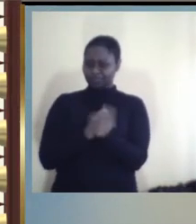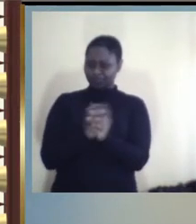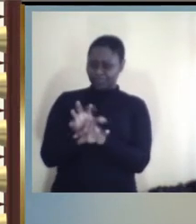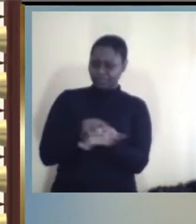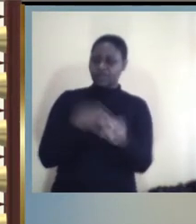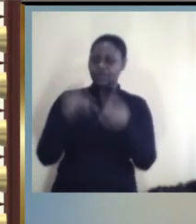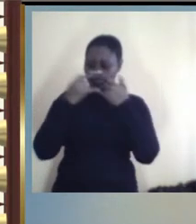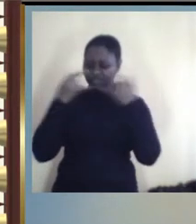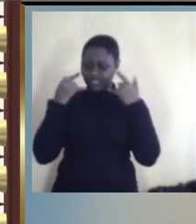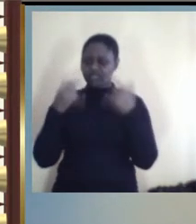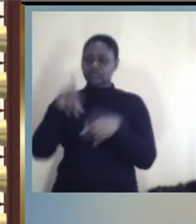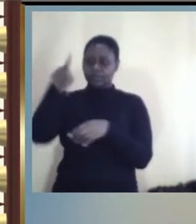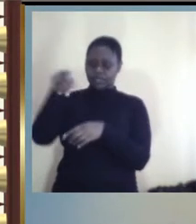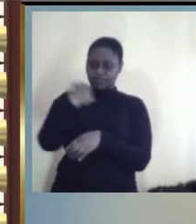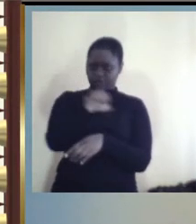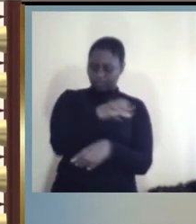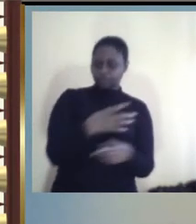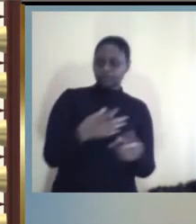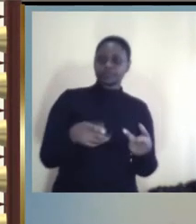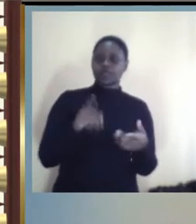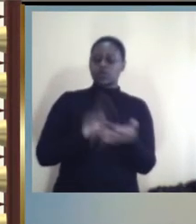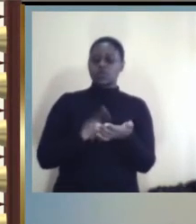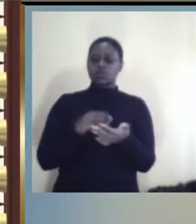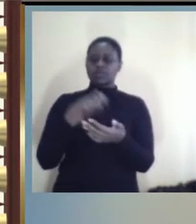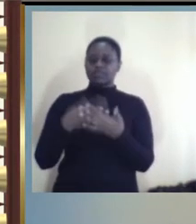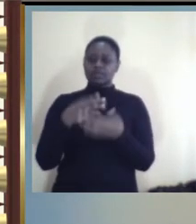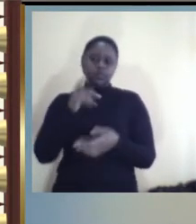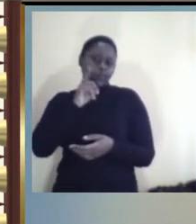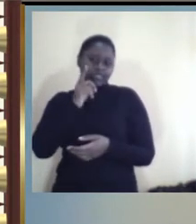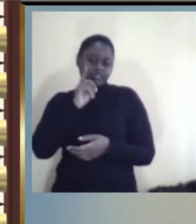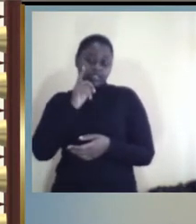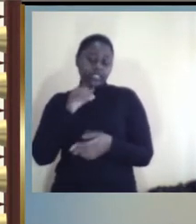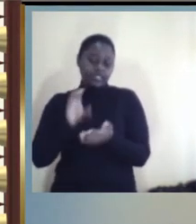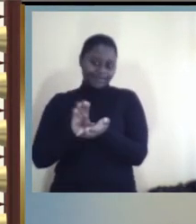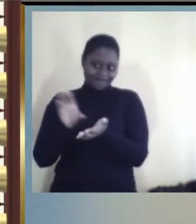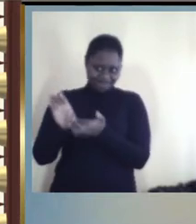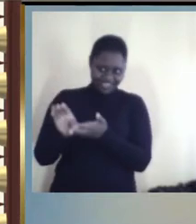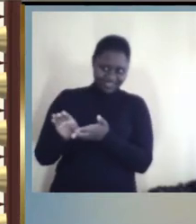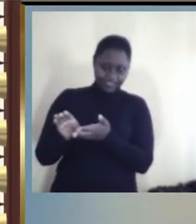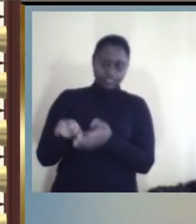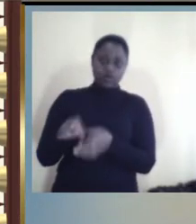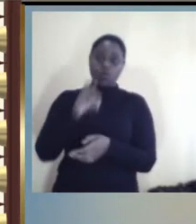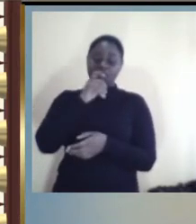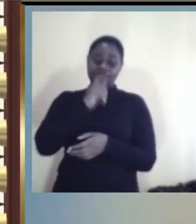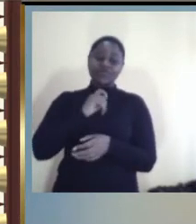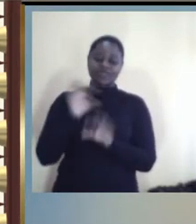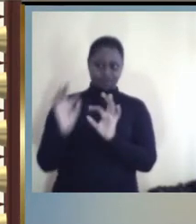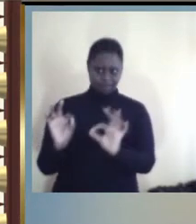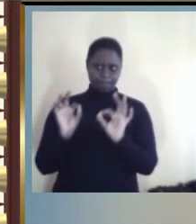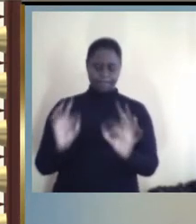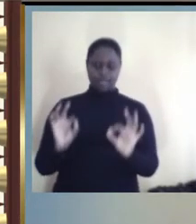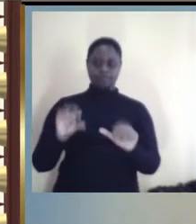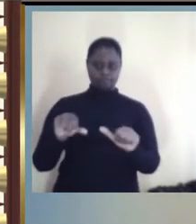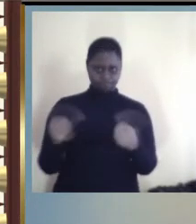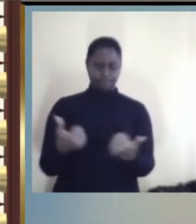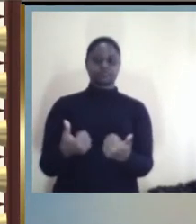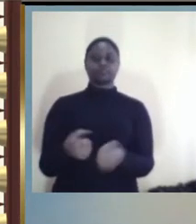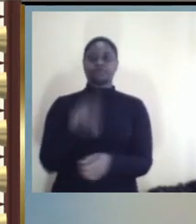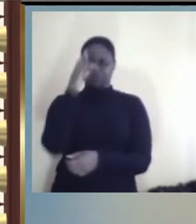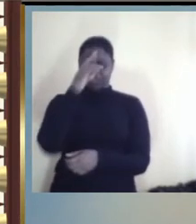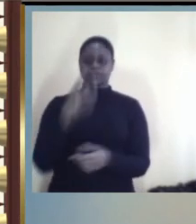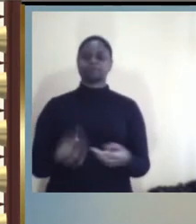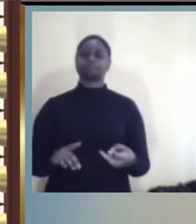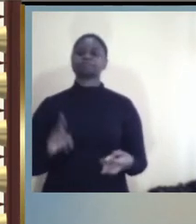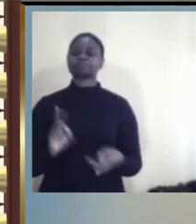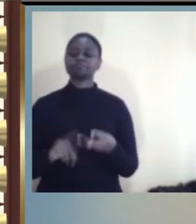will follow up on this issue to see if these funds were utilized for this purpose.